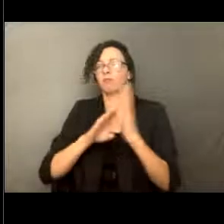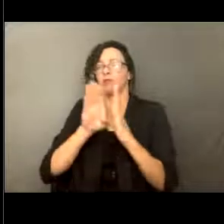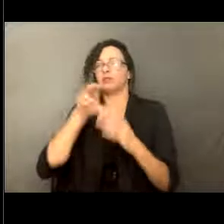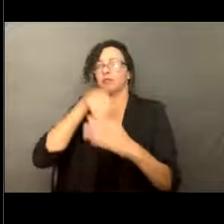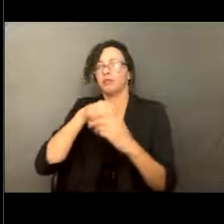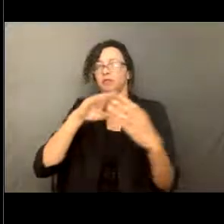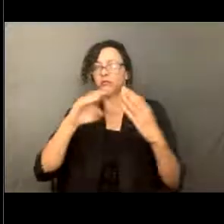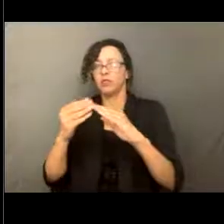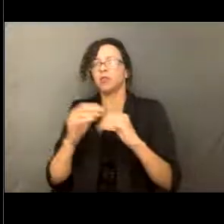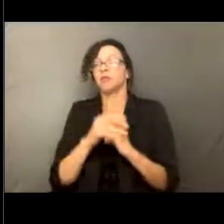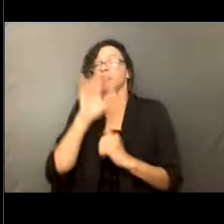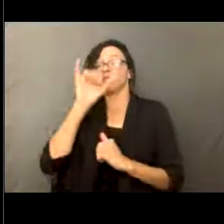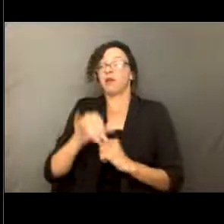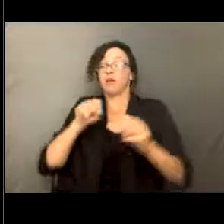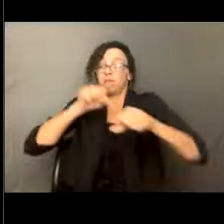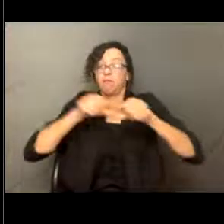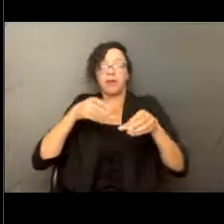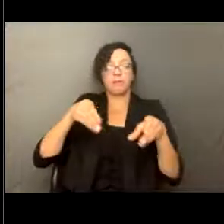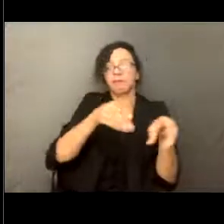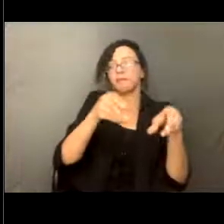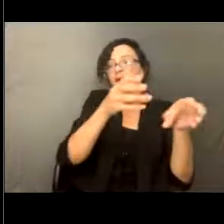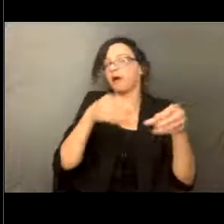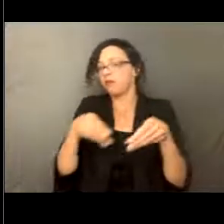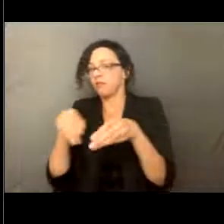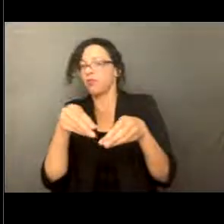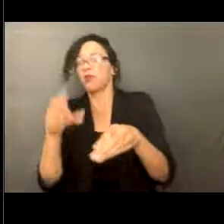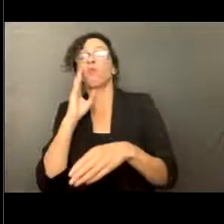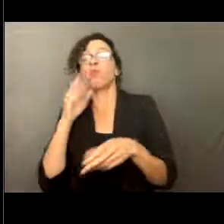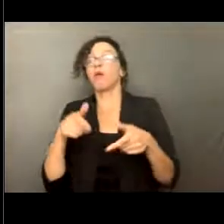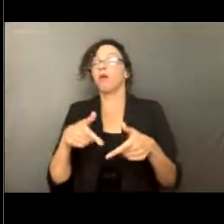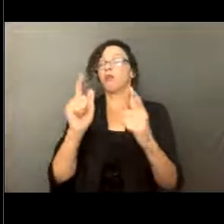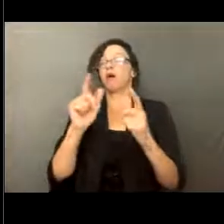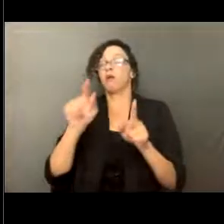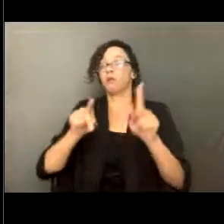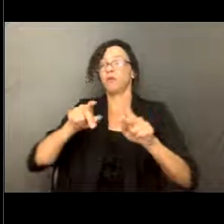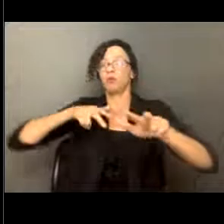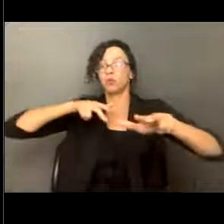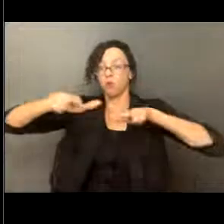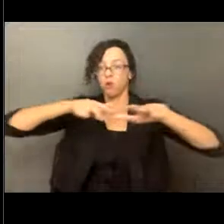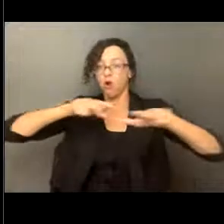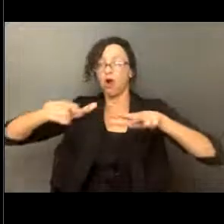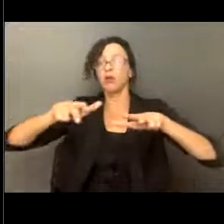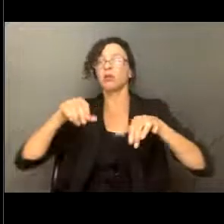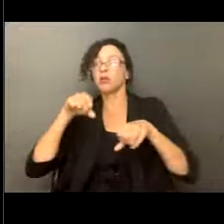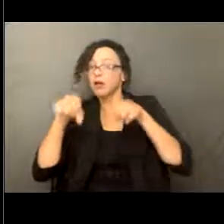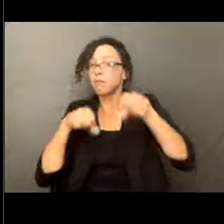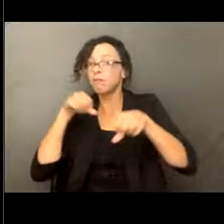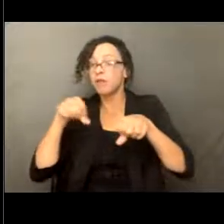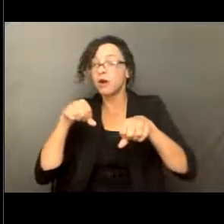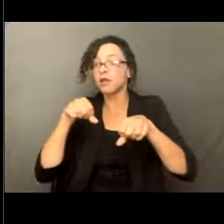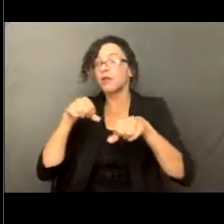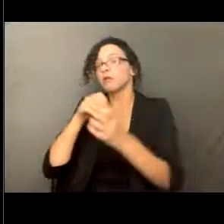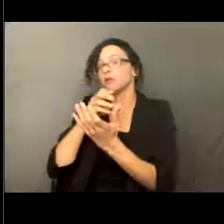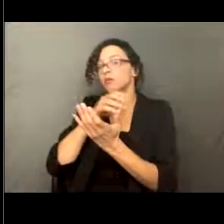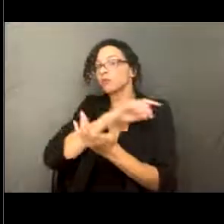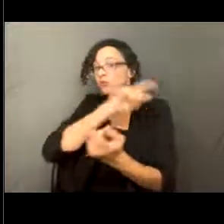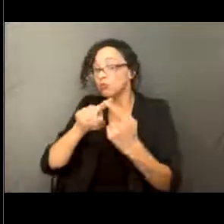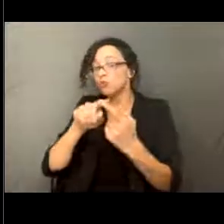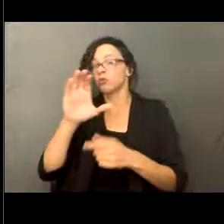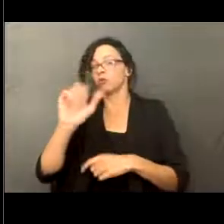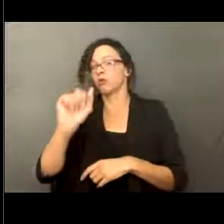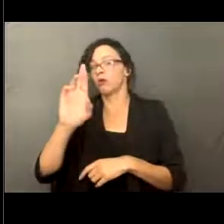allow people to walk or bike from Carpinteria to the businesses and beach access along Santa Claus Lane. And